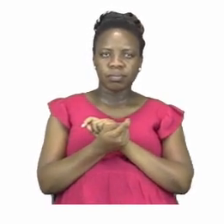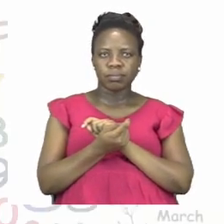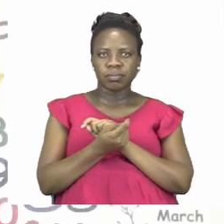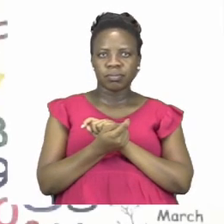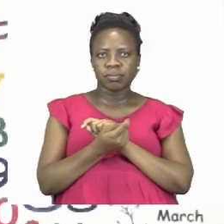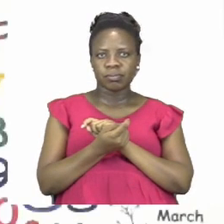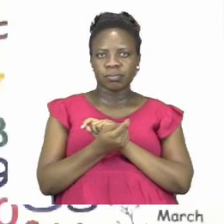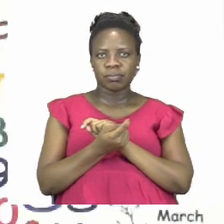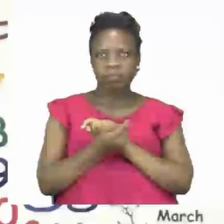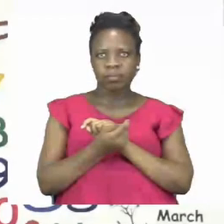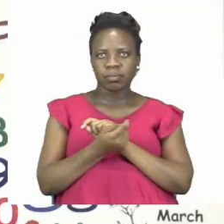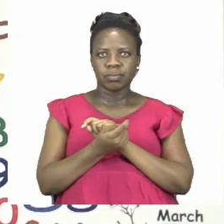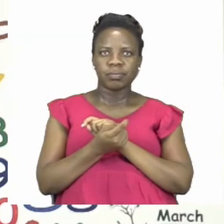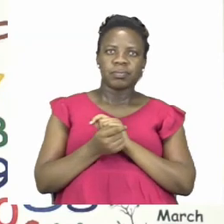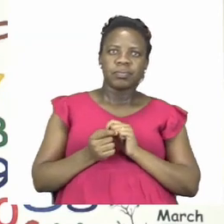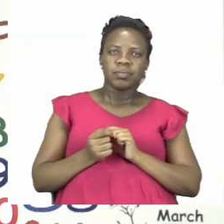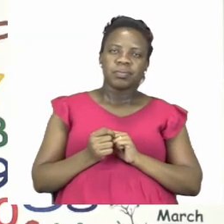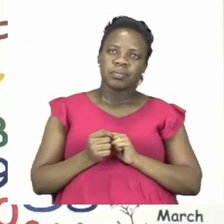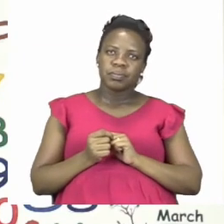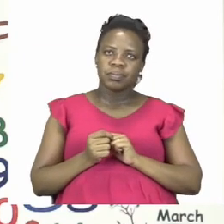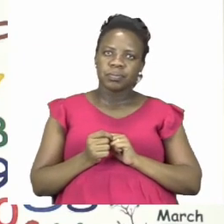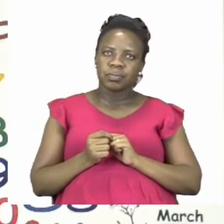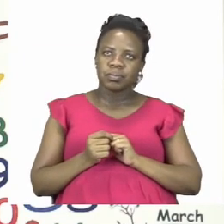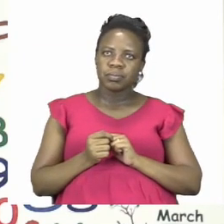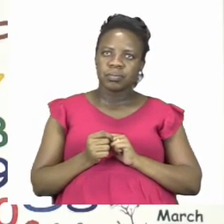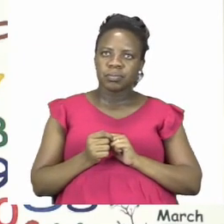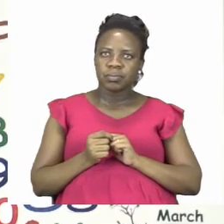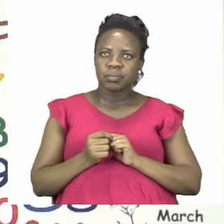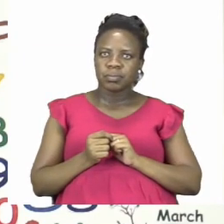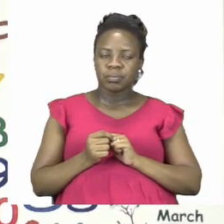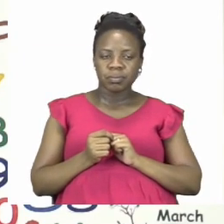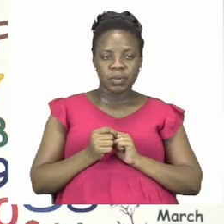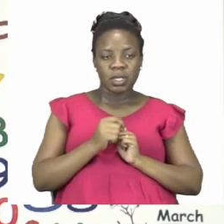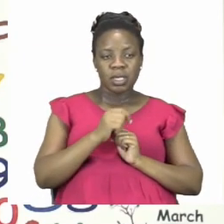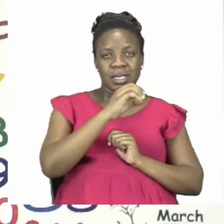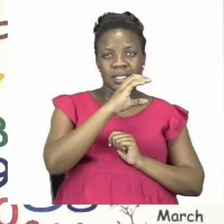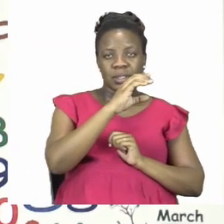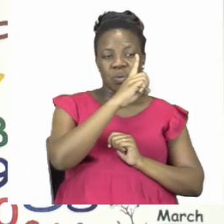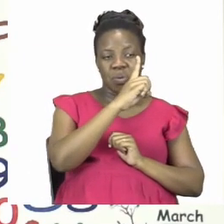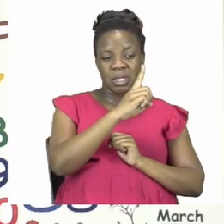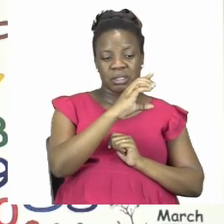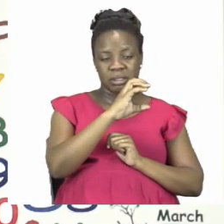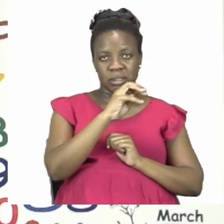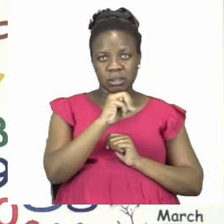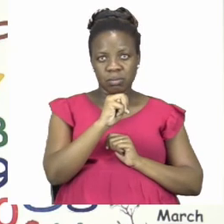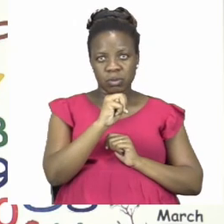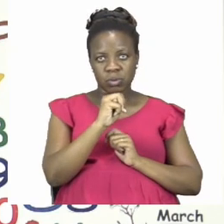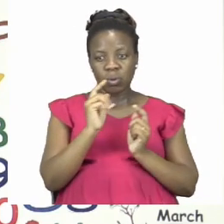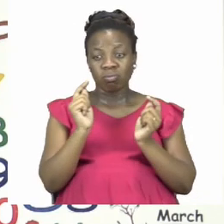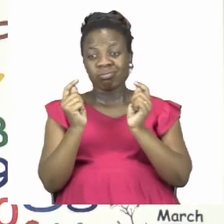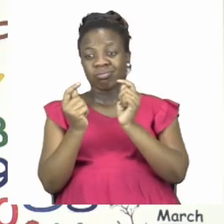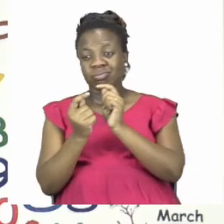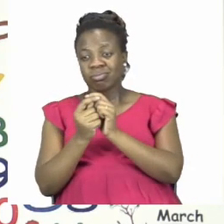that I will write on the board. So if we are going to change from 1 centimeter